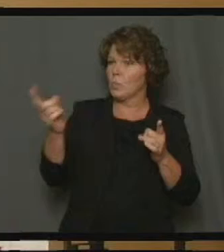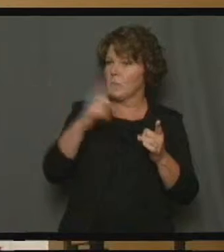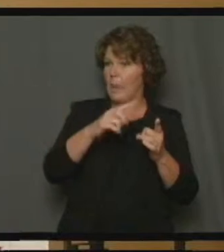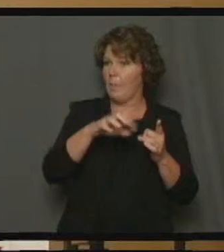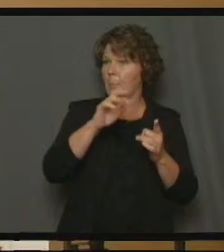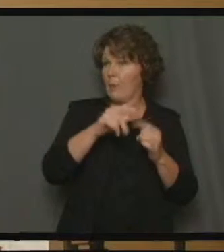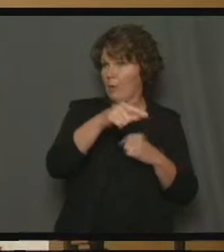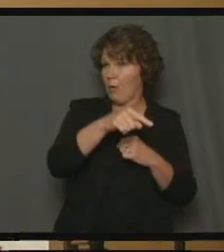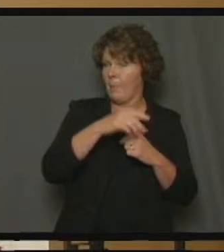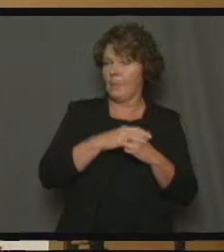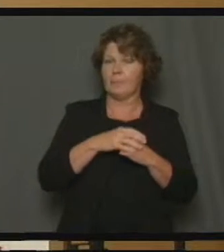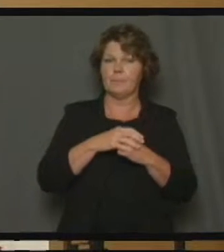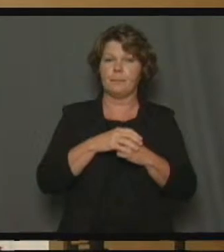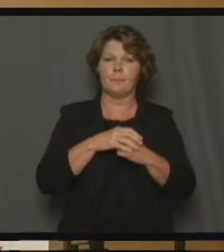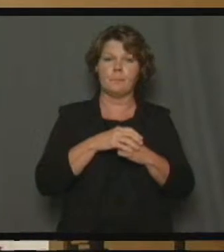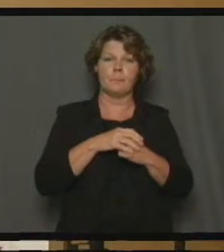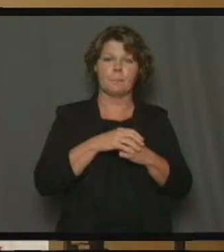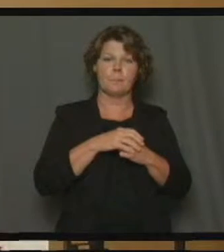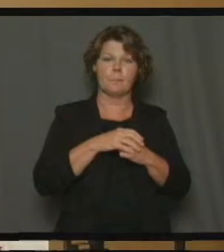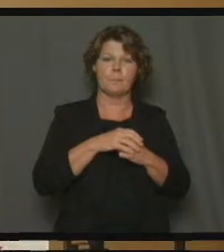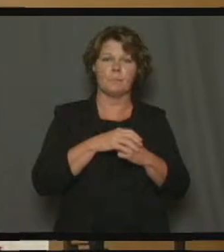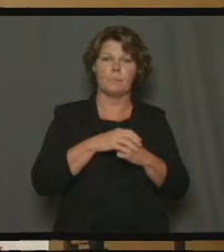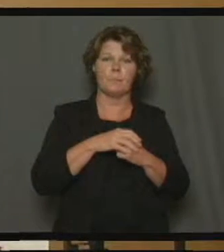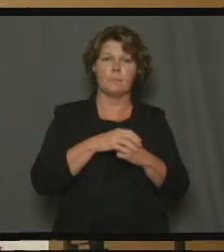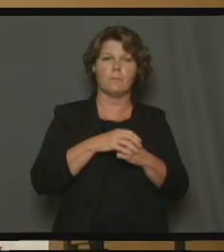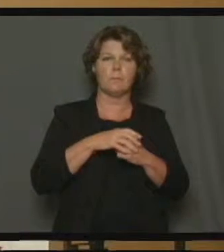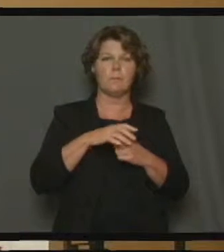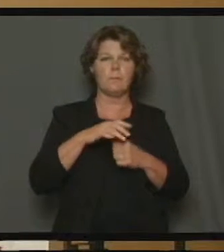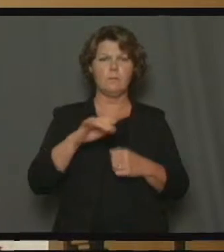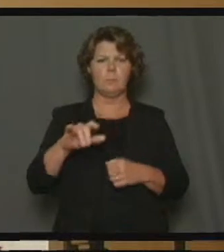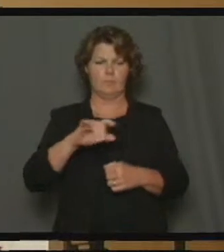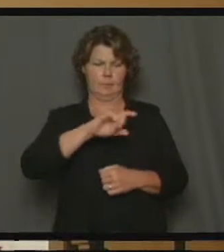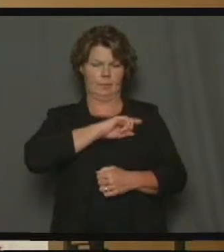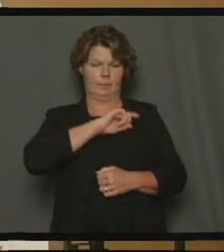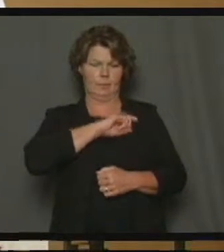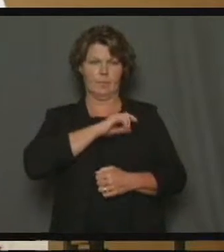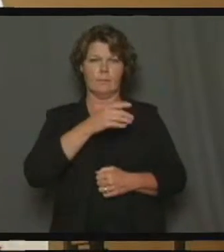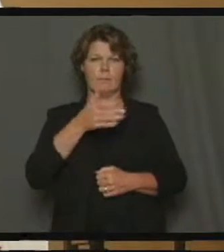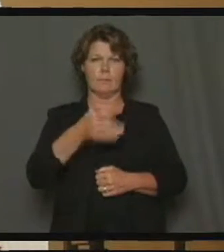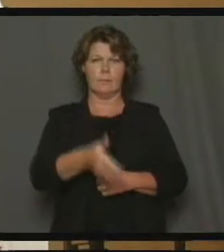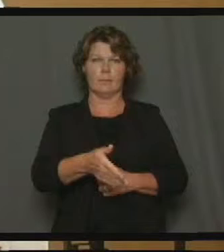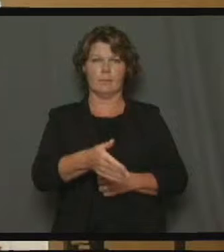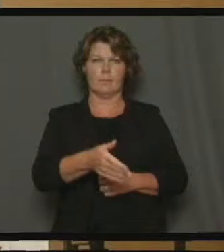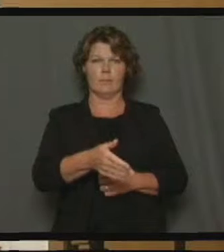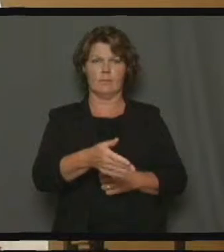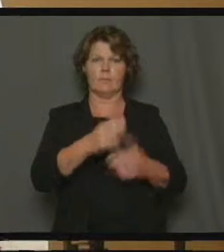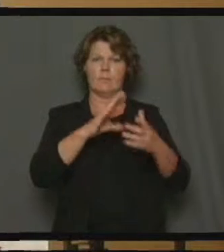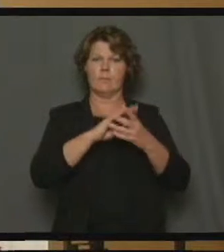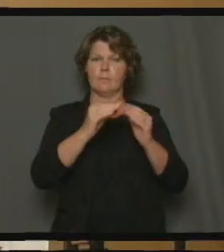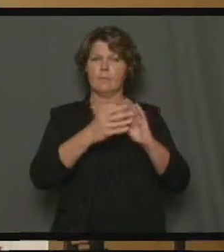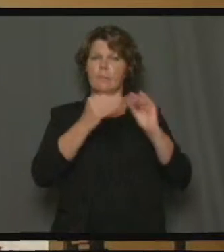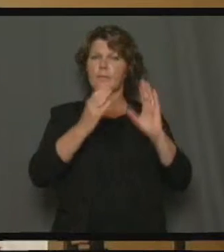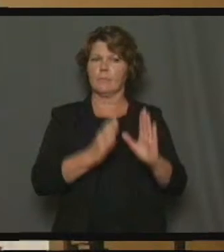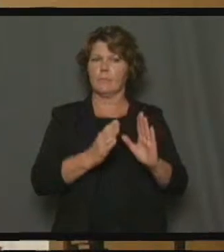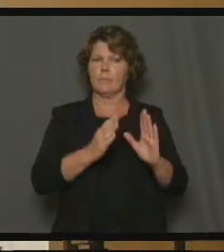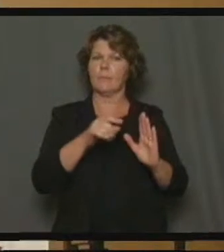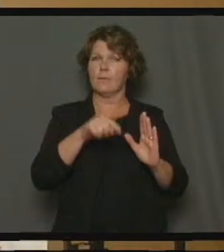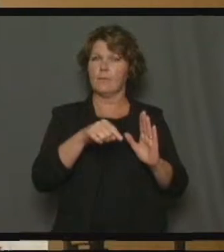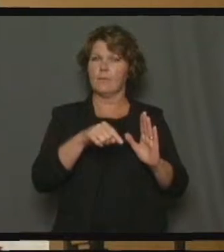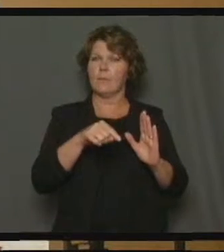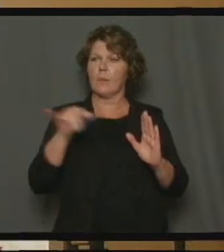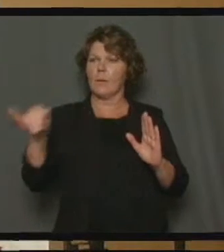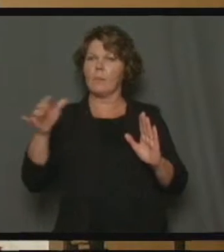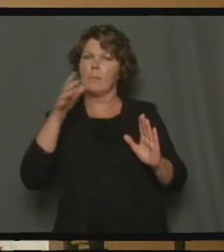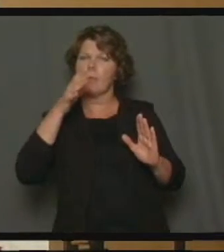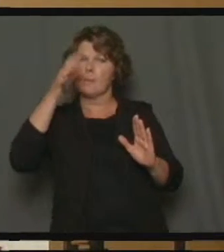come and get her." In the presence of this police officer, who was the designated messenger that night, the